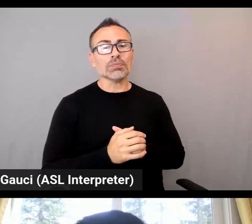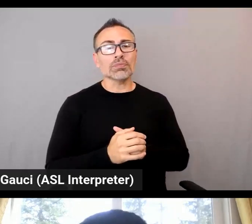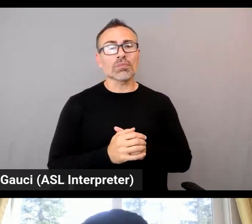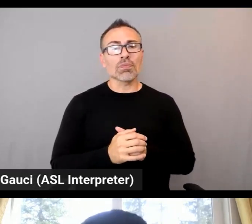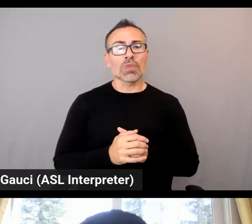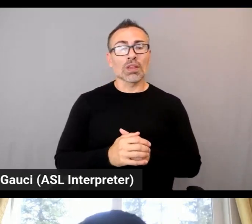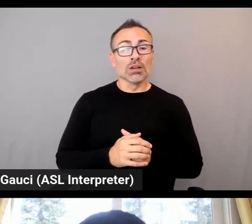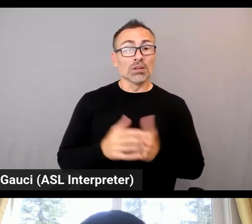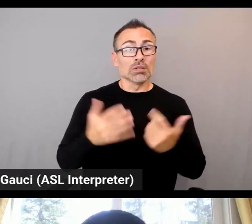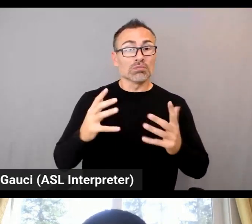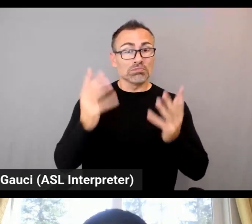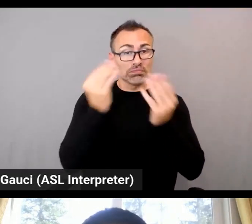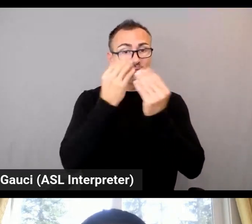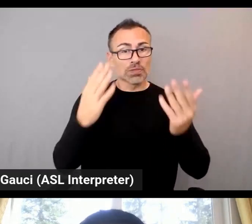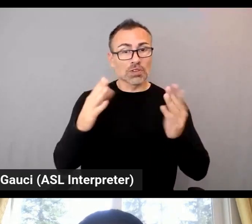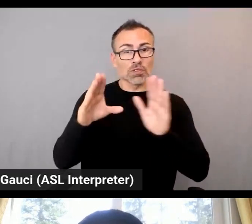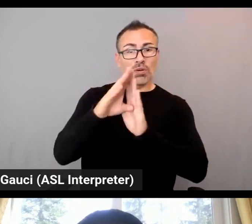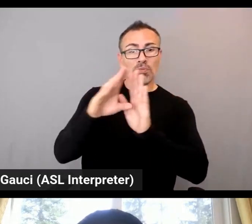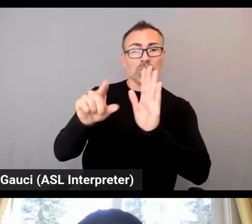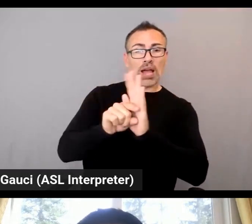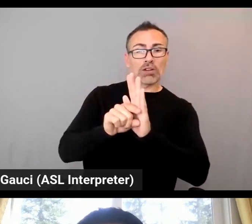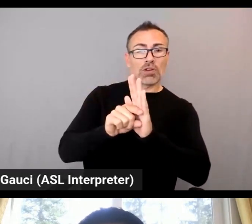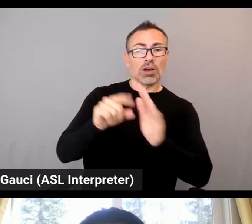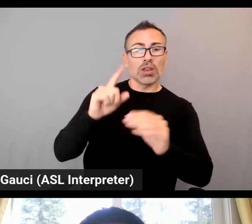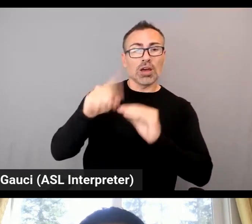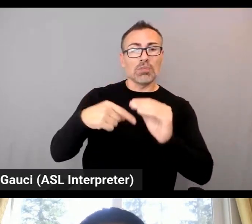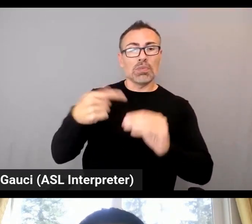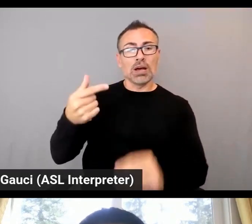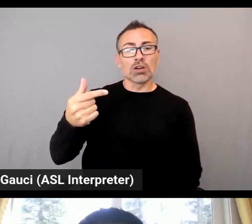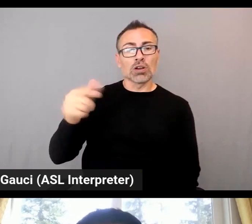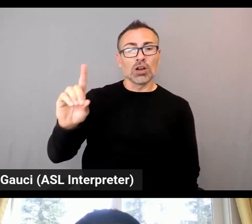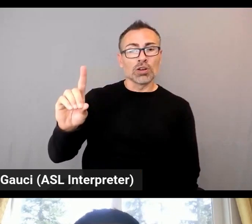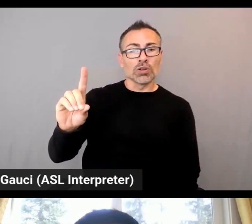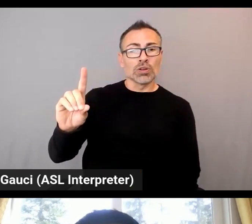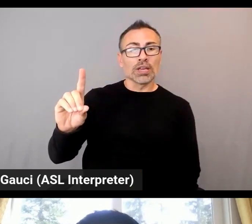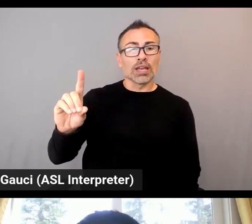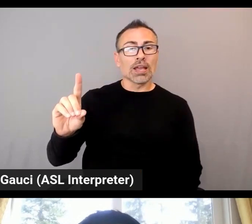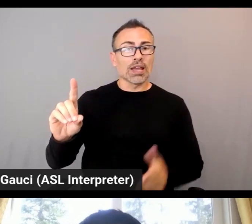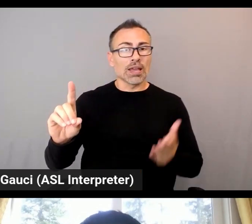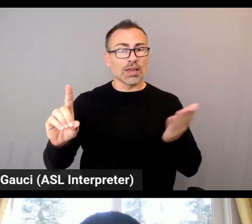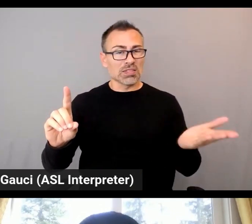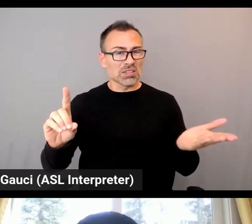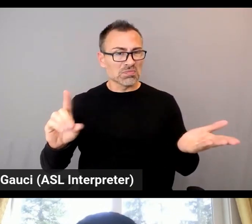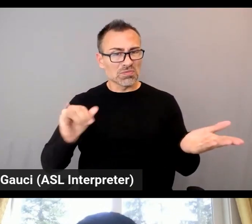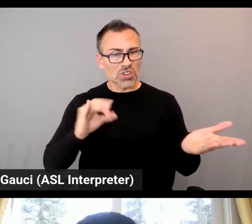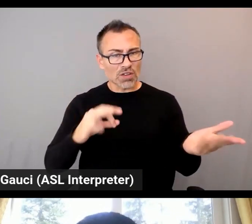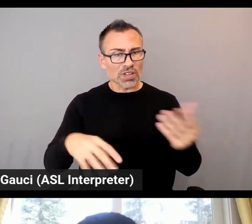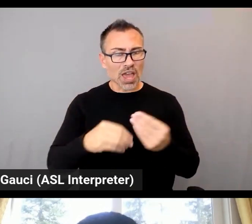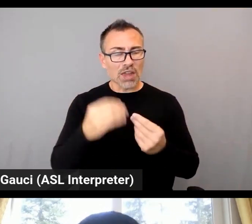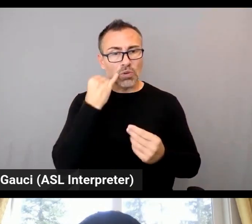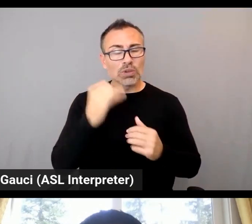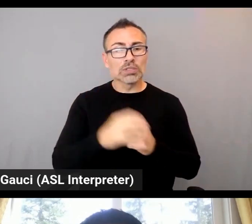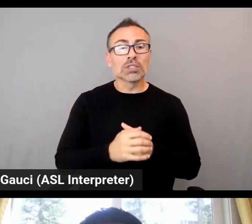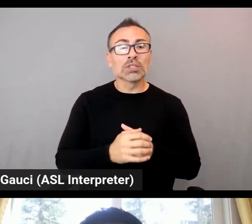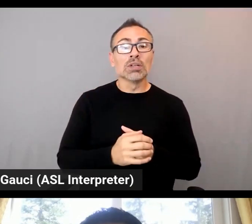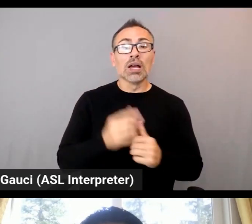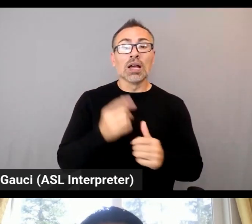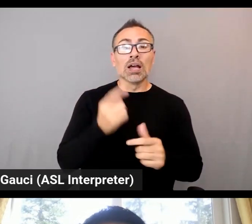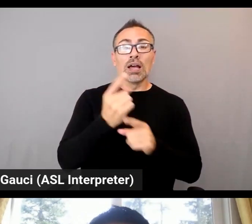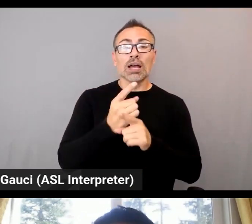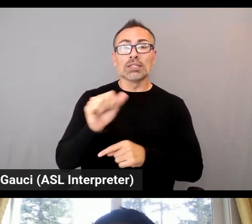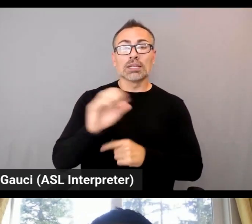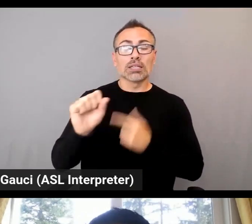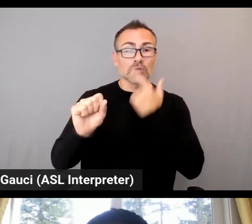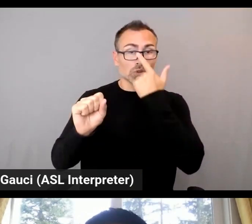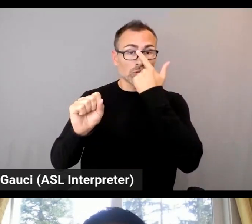you a background around GuardDuty, and Jeff can add to it. So as AWS customers grow